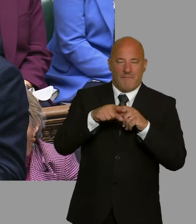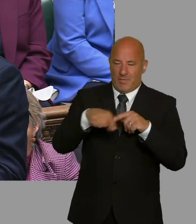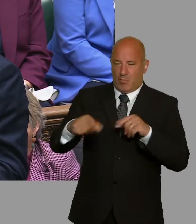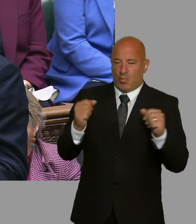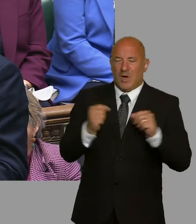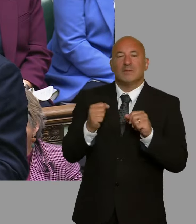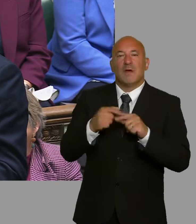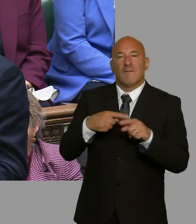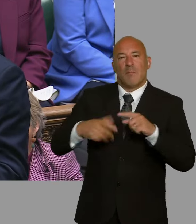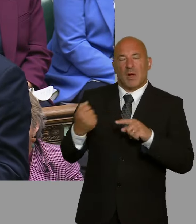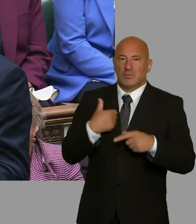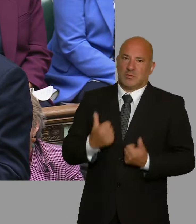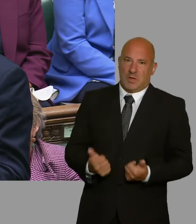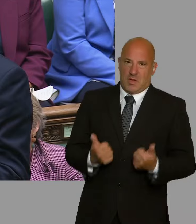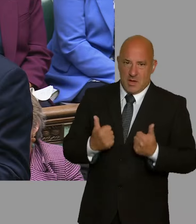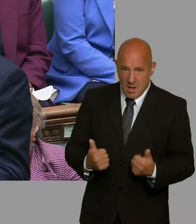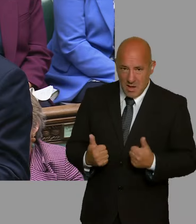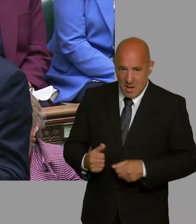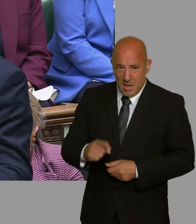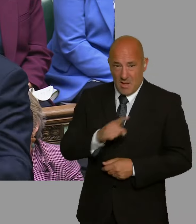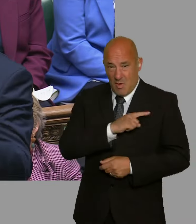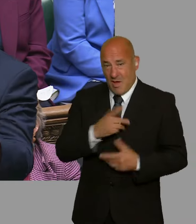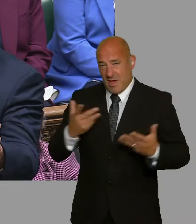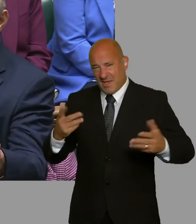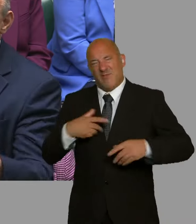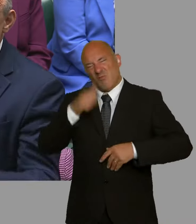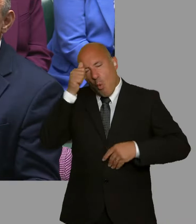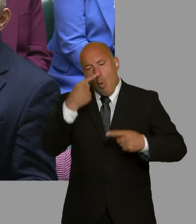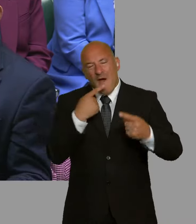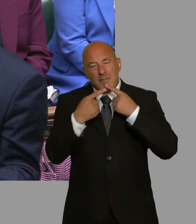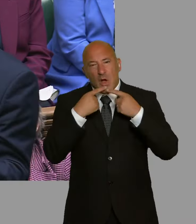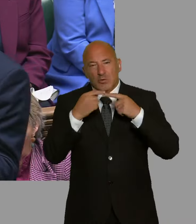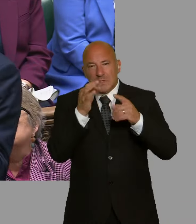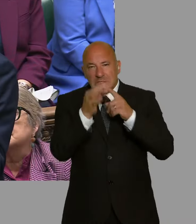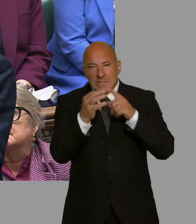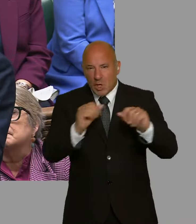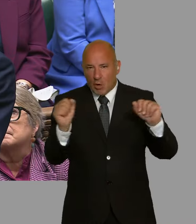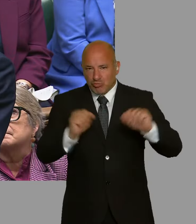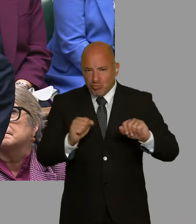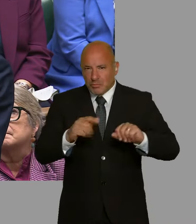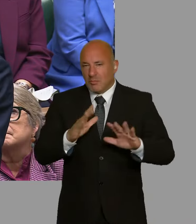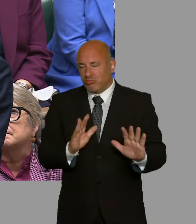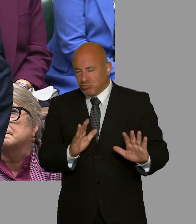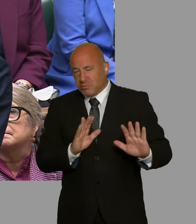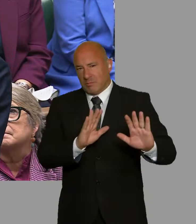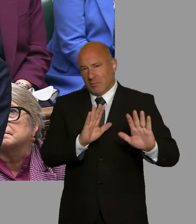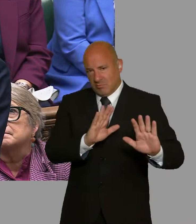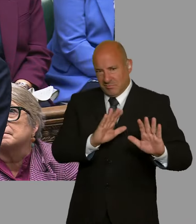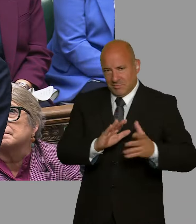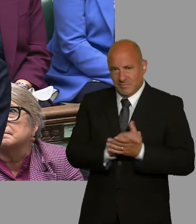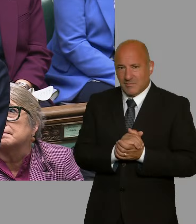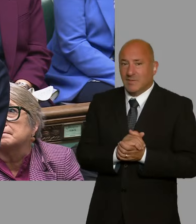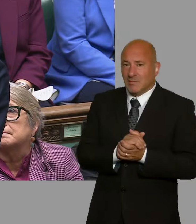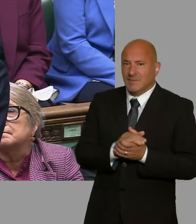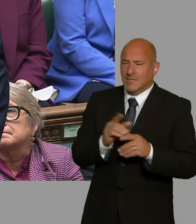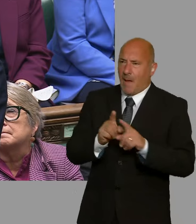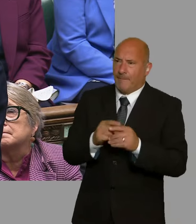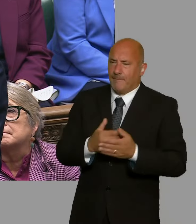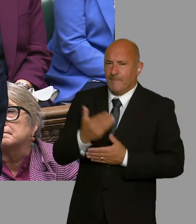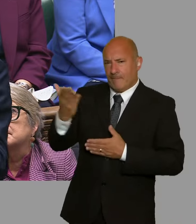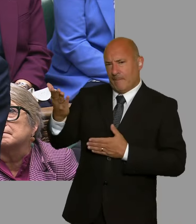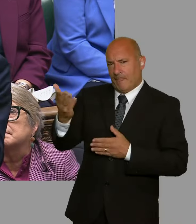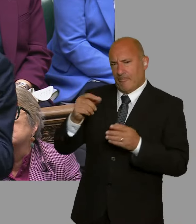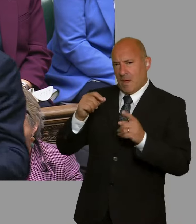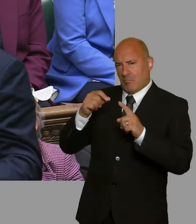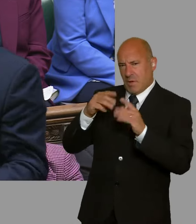stops to avoid President Trump's damaging tariffs? A letter from the King offering to water down online